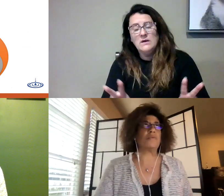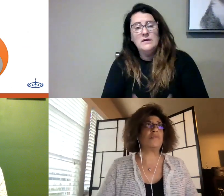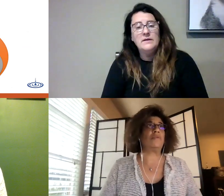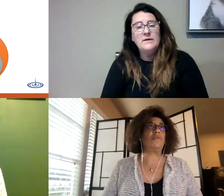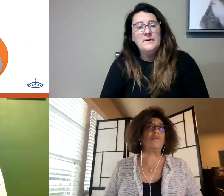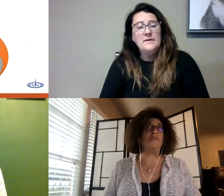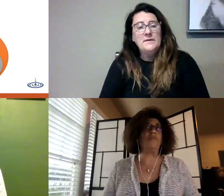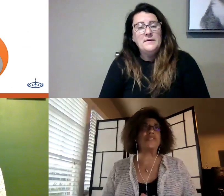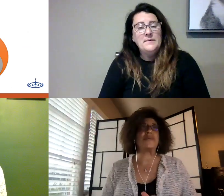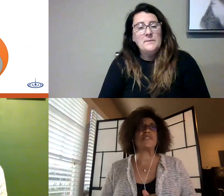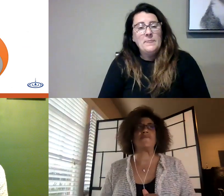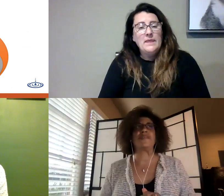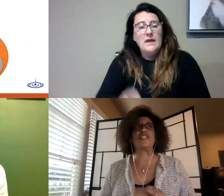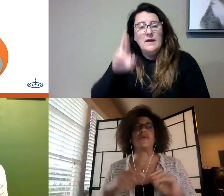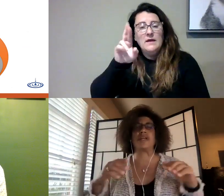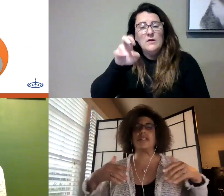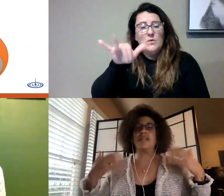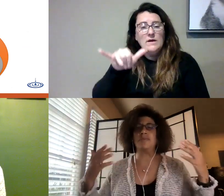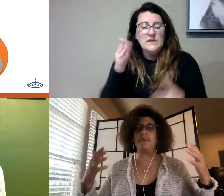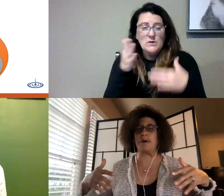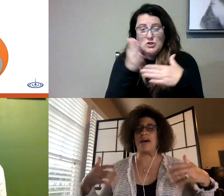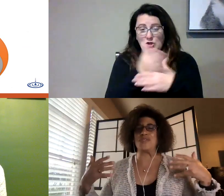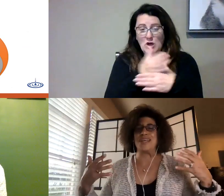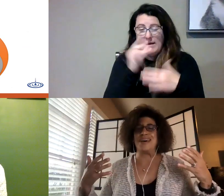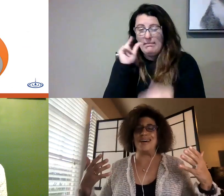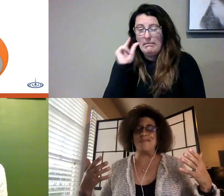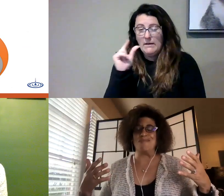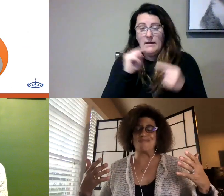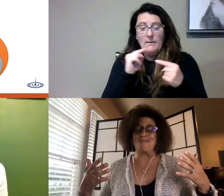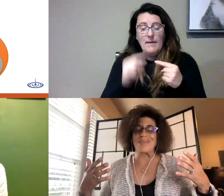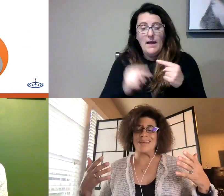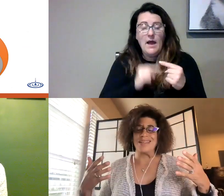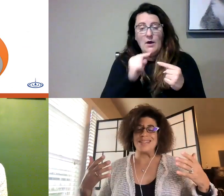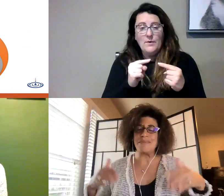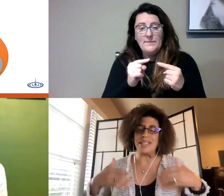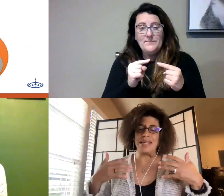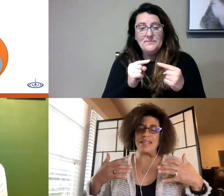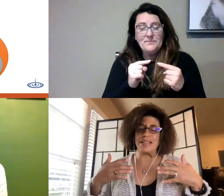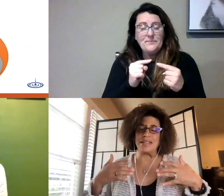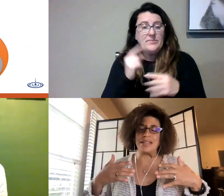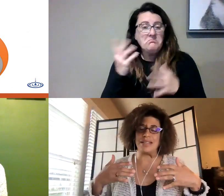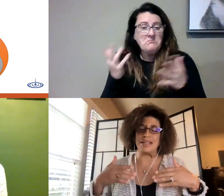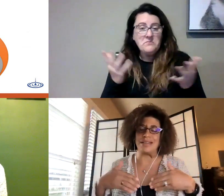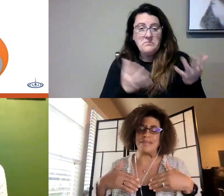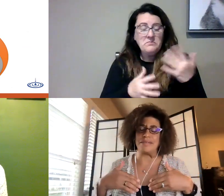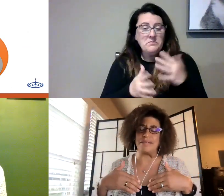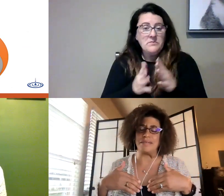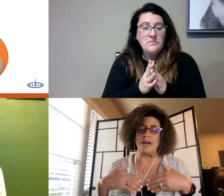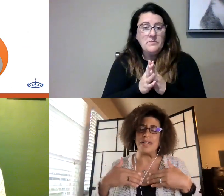So Rusty was sharing a little bit about some of